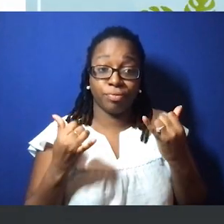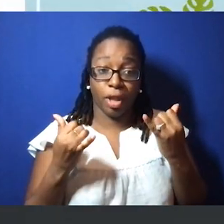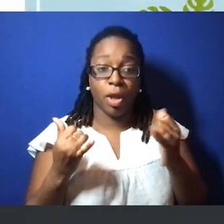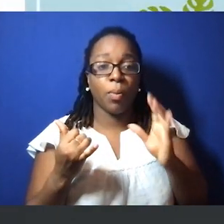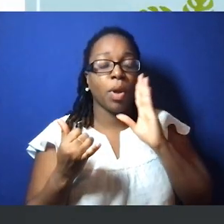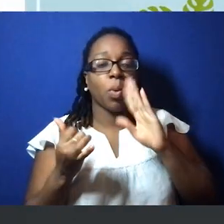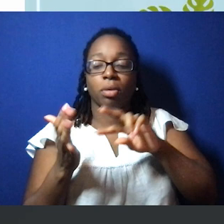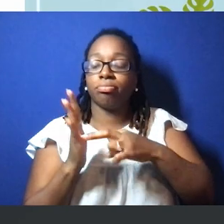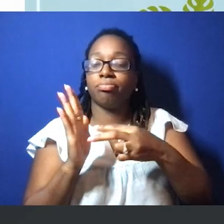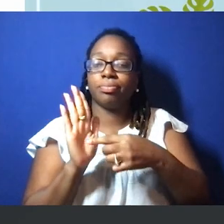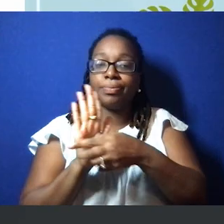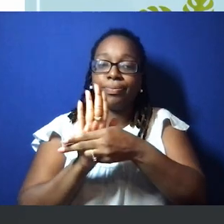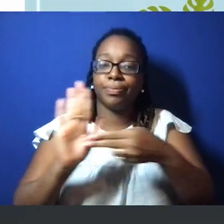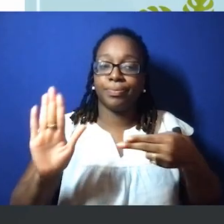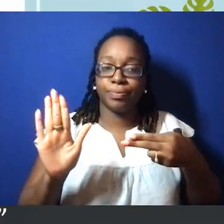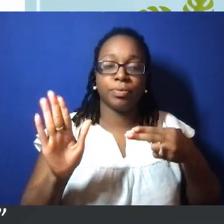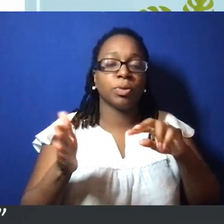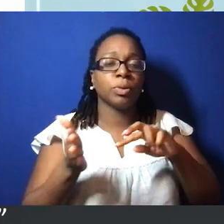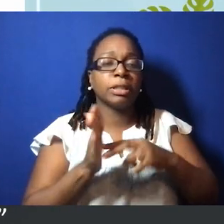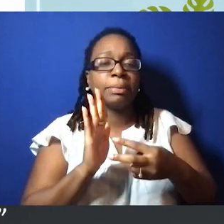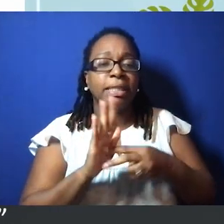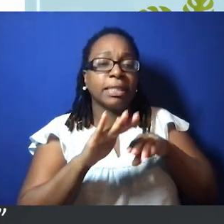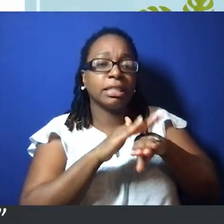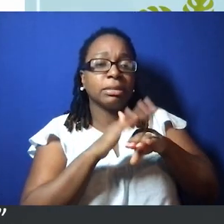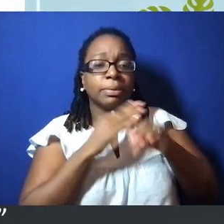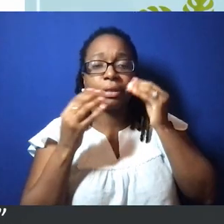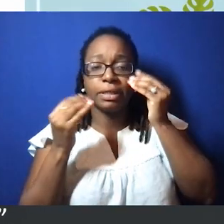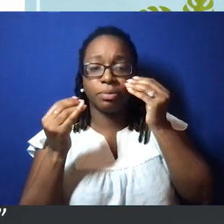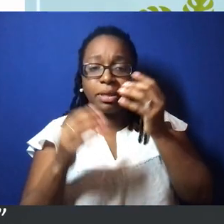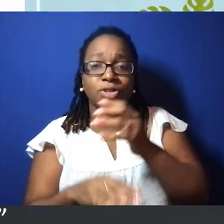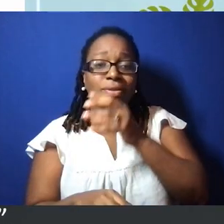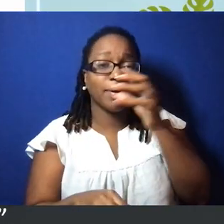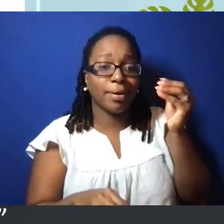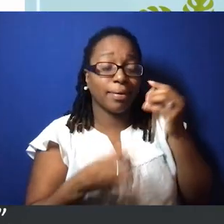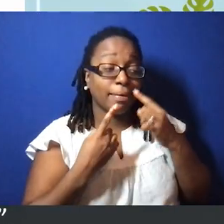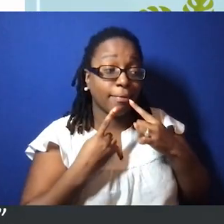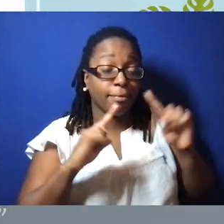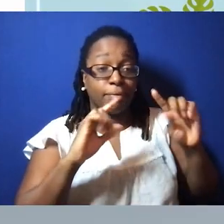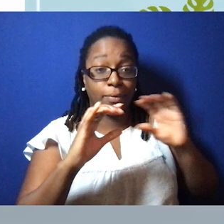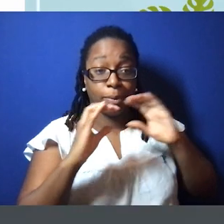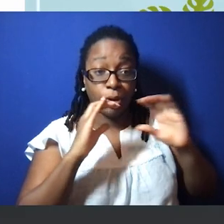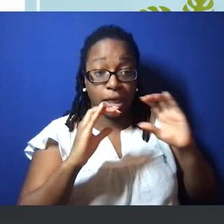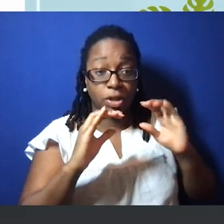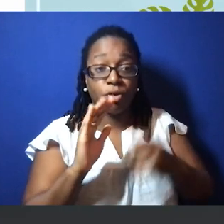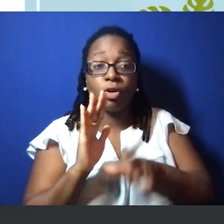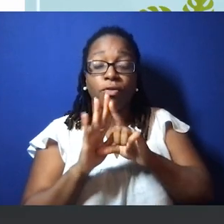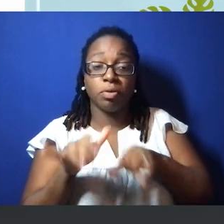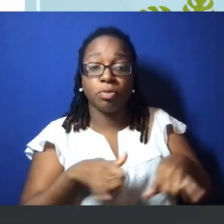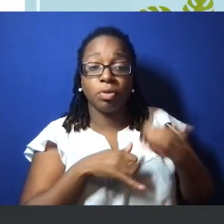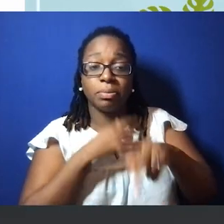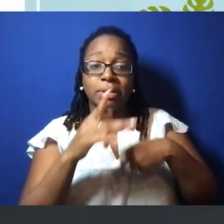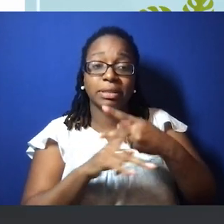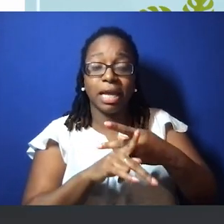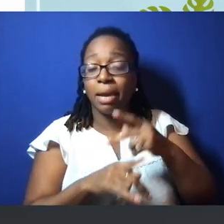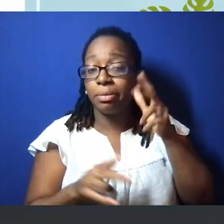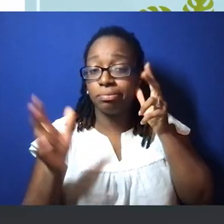training, we are going to define the terms accessible information and effective communication, review common types